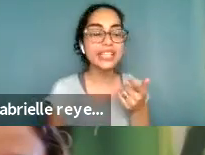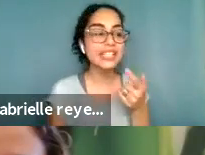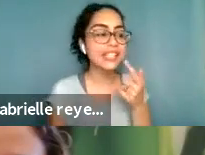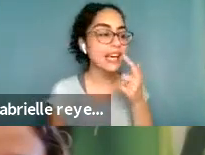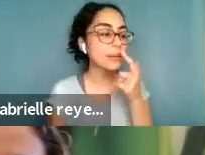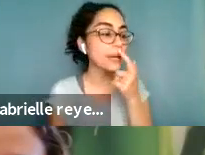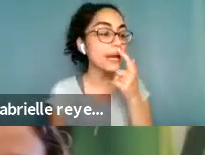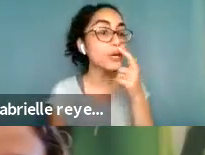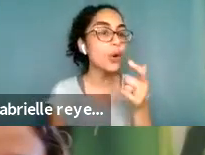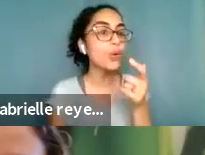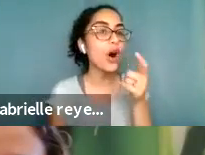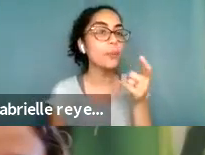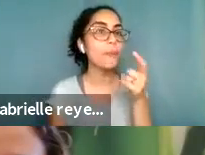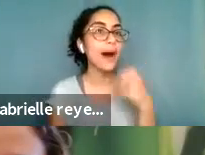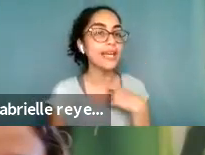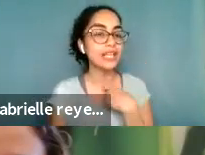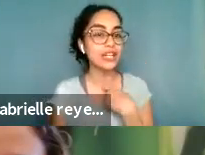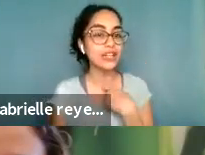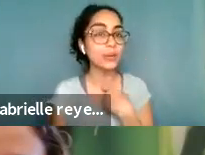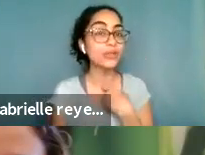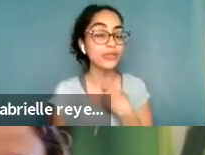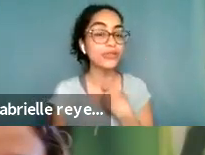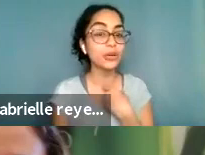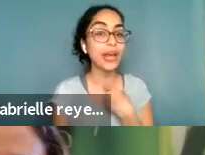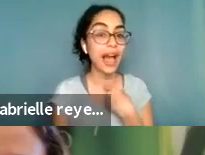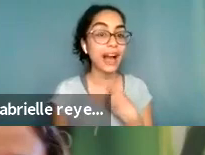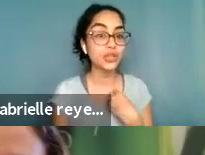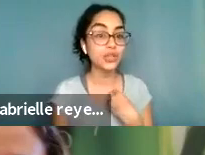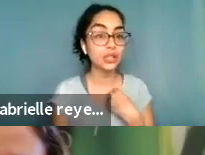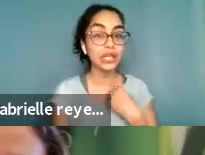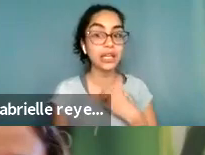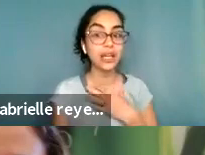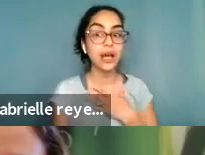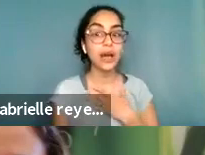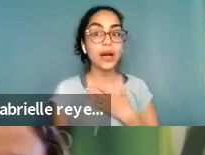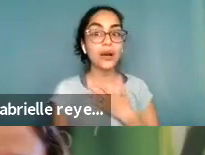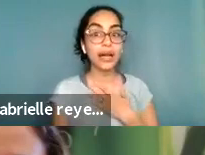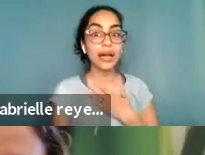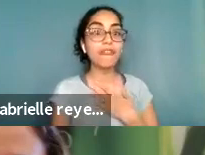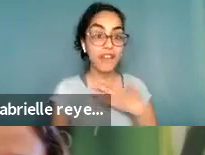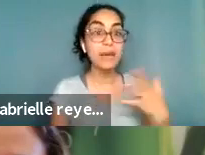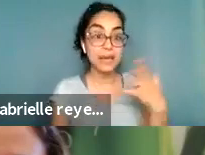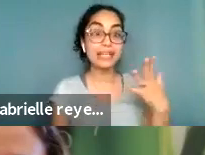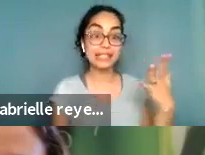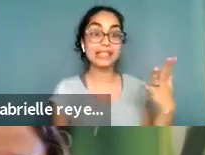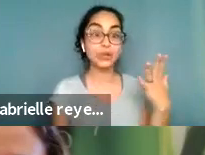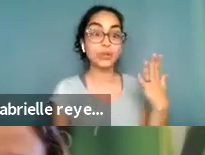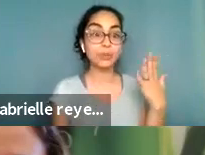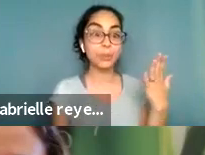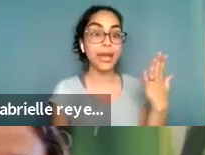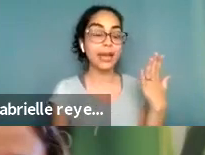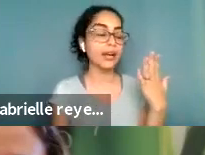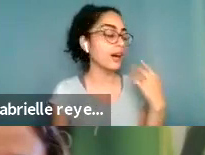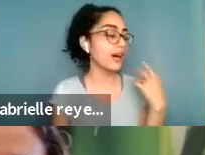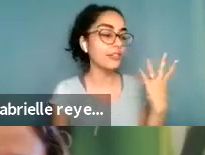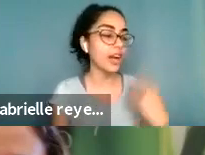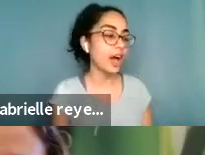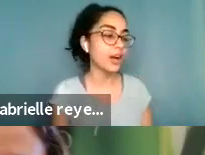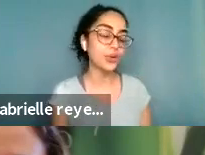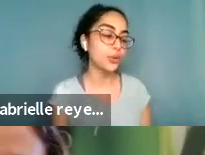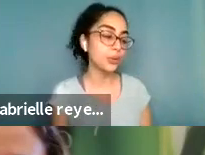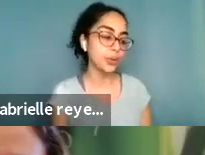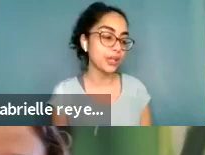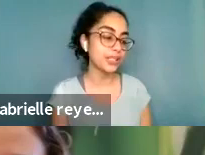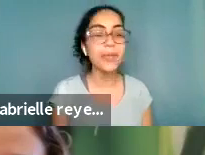do a grandstand, but I know on my year, there was a few actually like famous, I